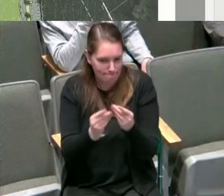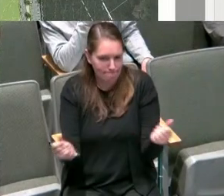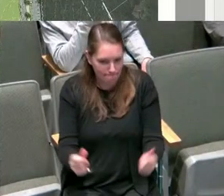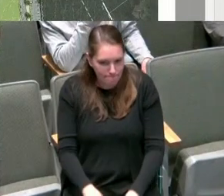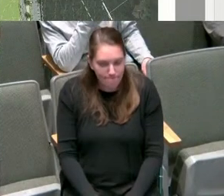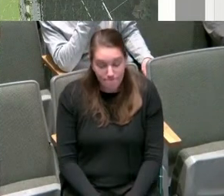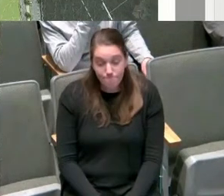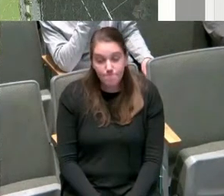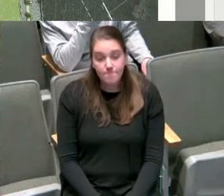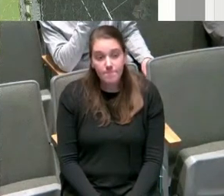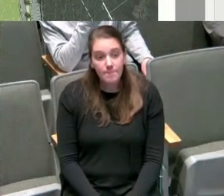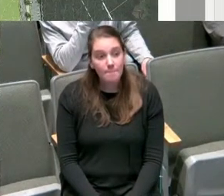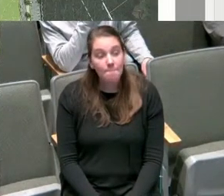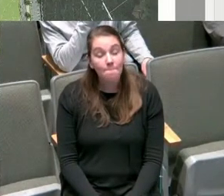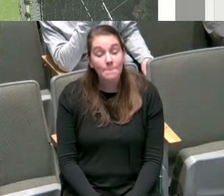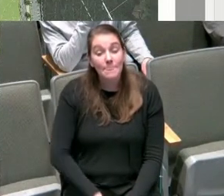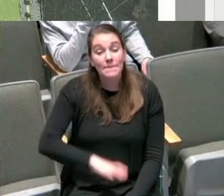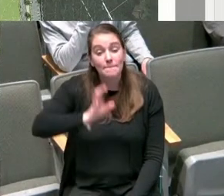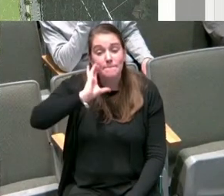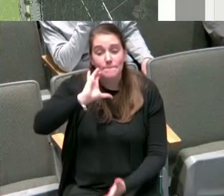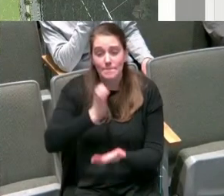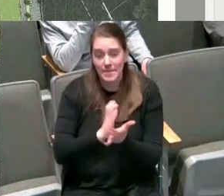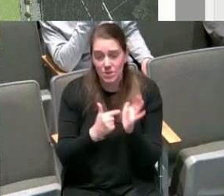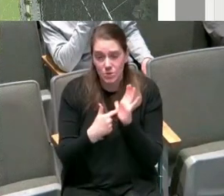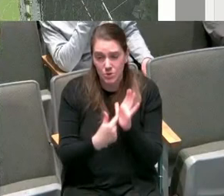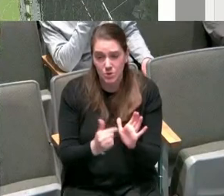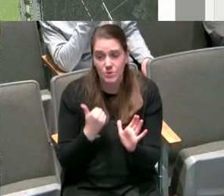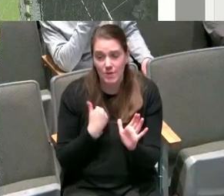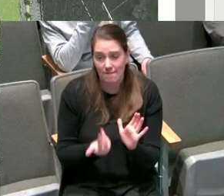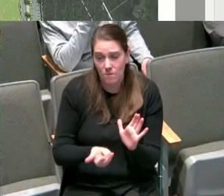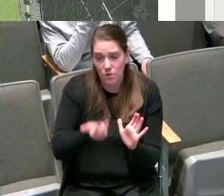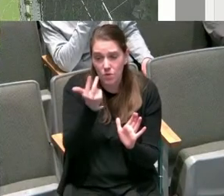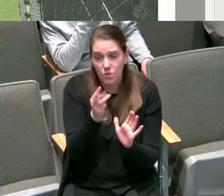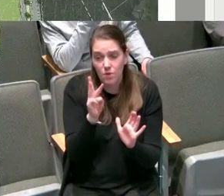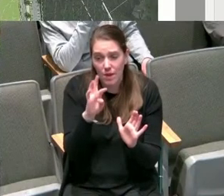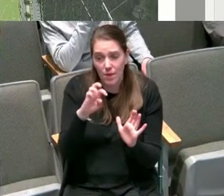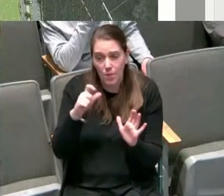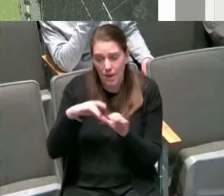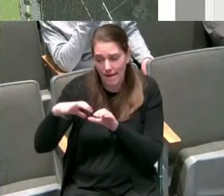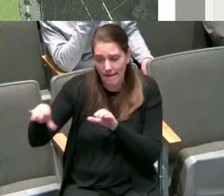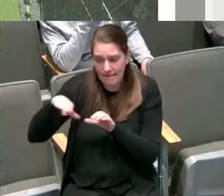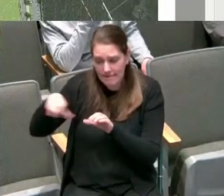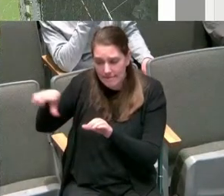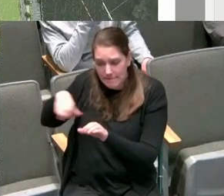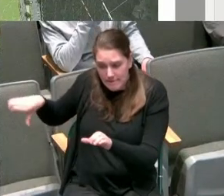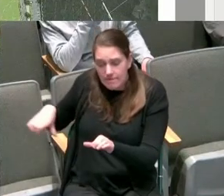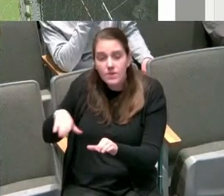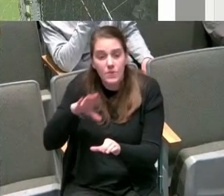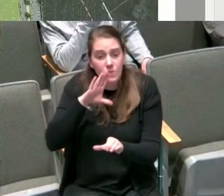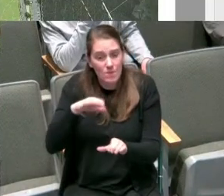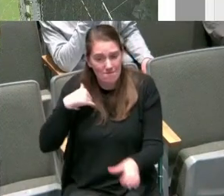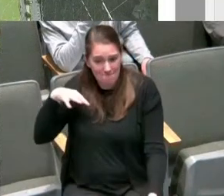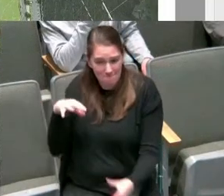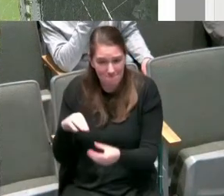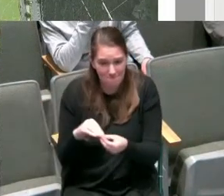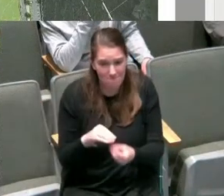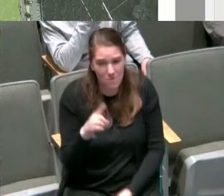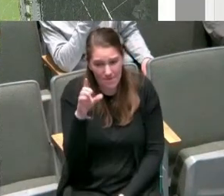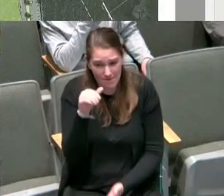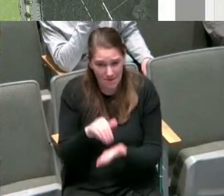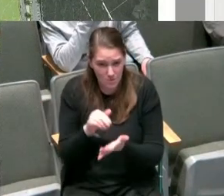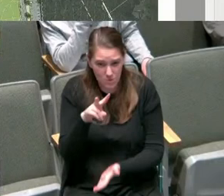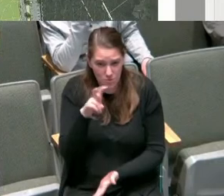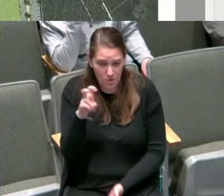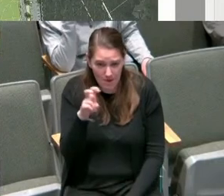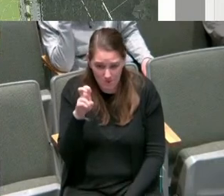um you can see in the design of the school it has three wings I mentioned before it's going to hold almost 1200 students